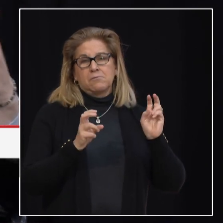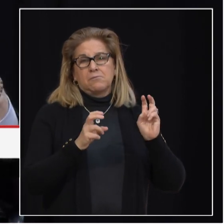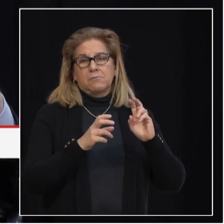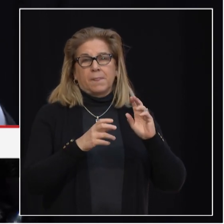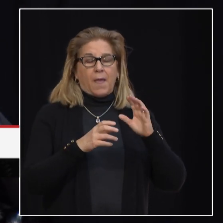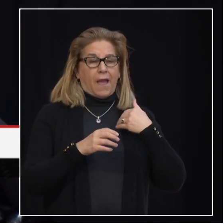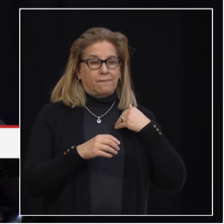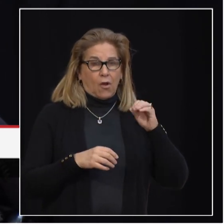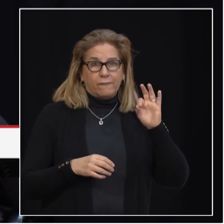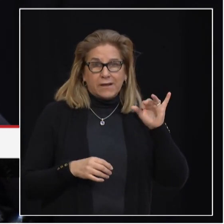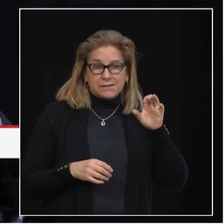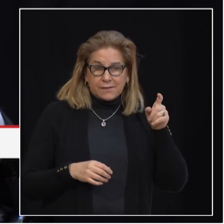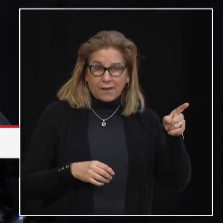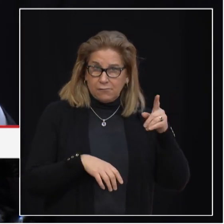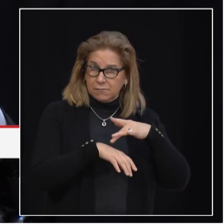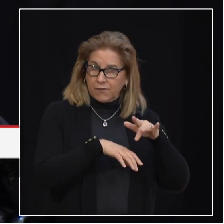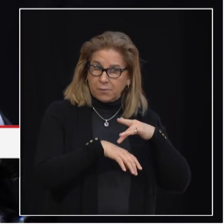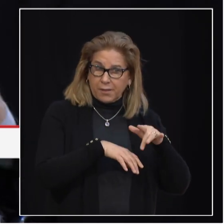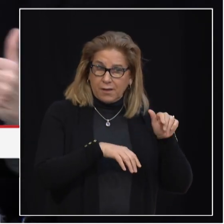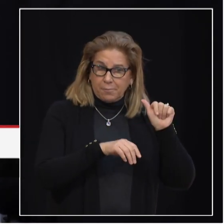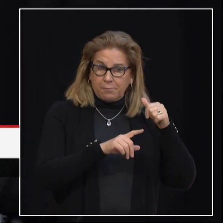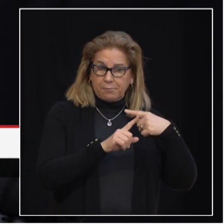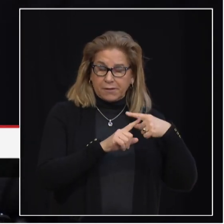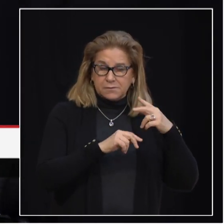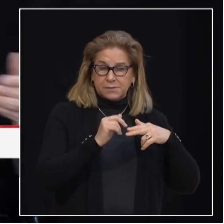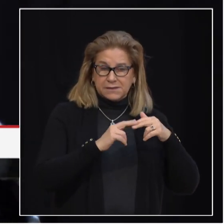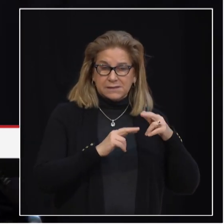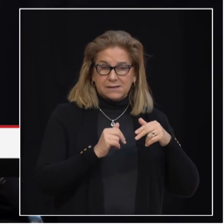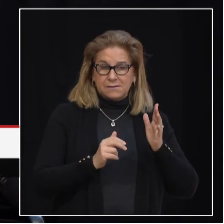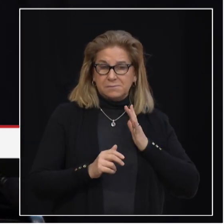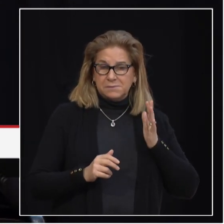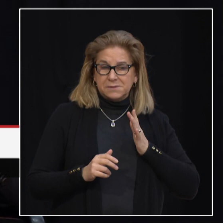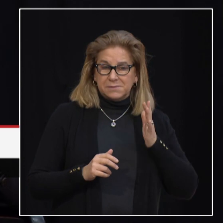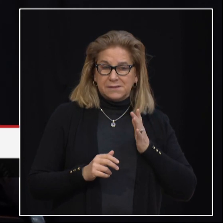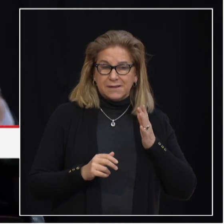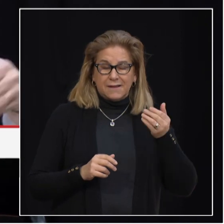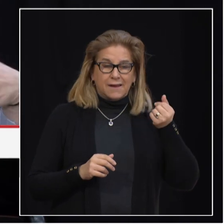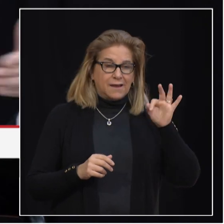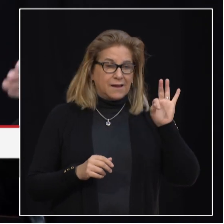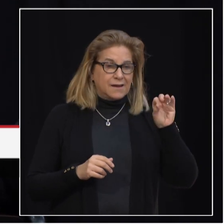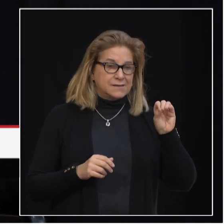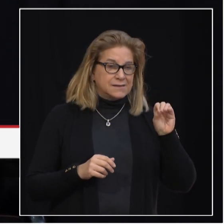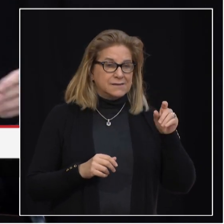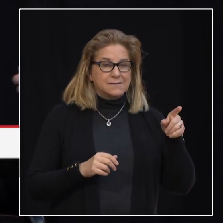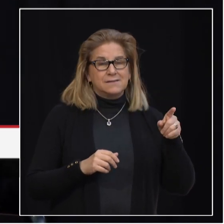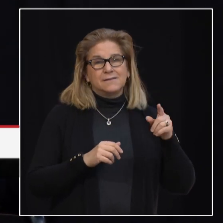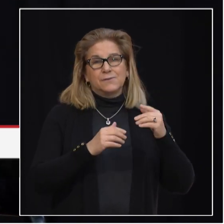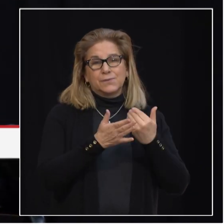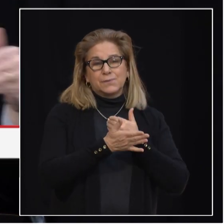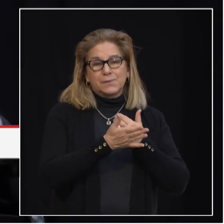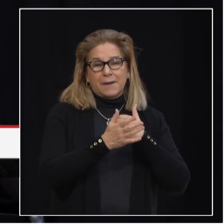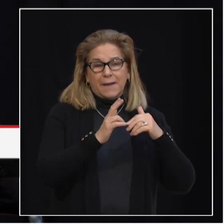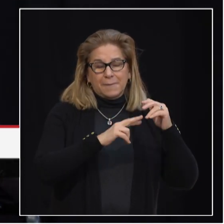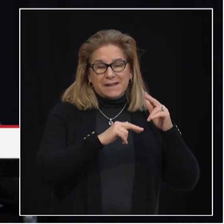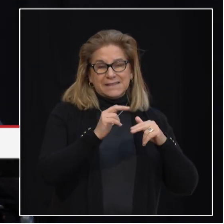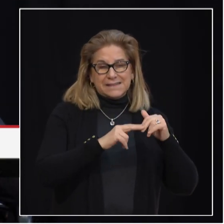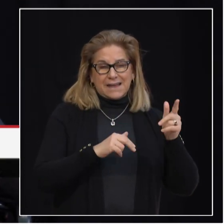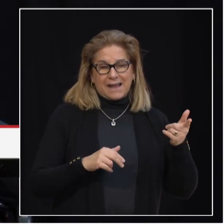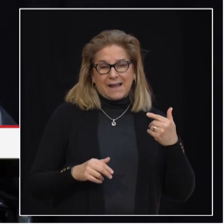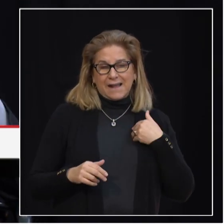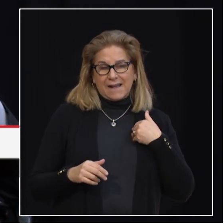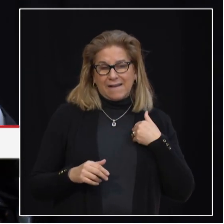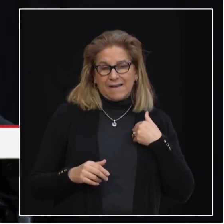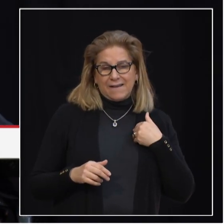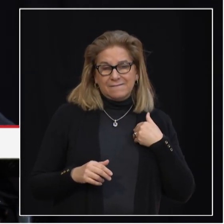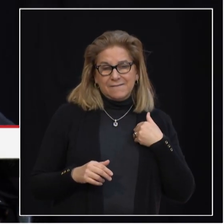buildings that are built kind of 1990 and earlier, those buildings are becoming more and more functionally